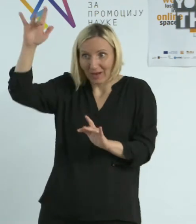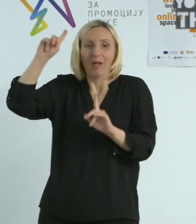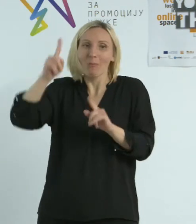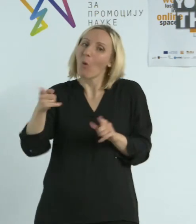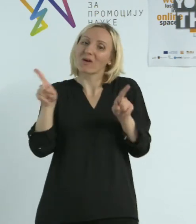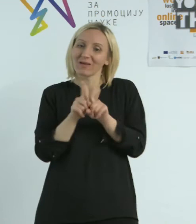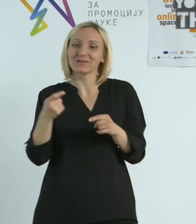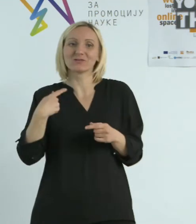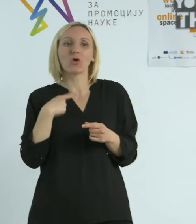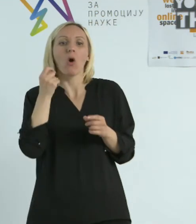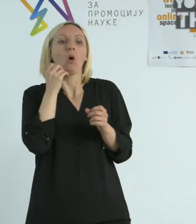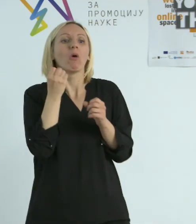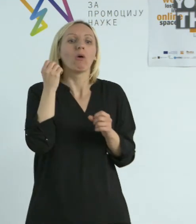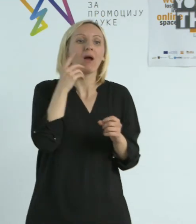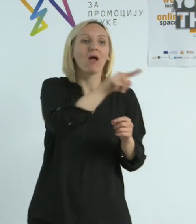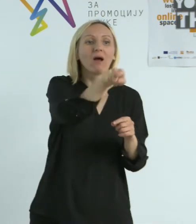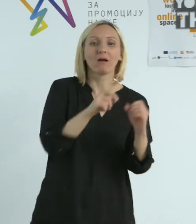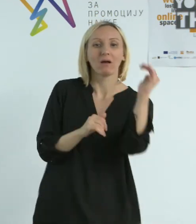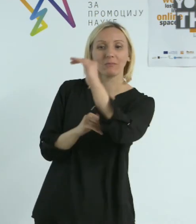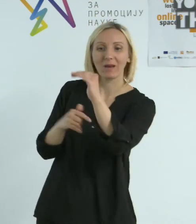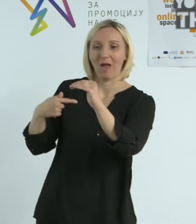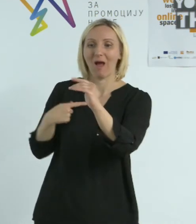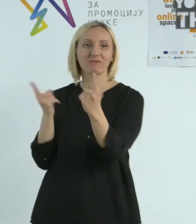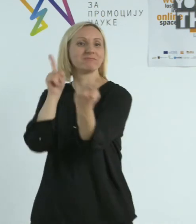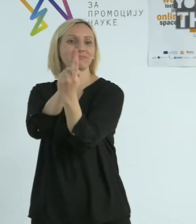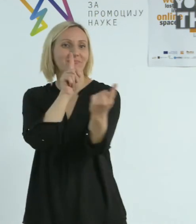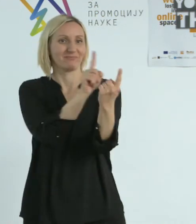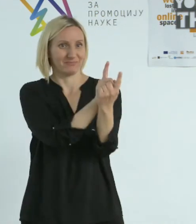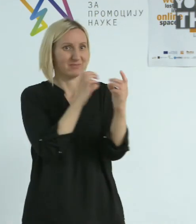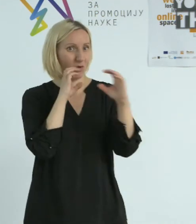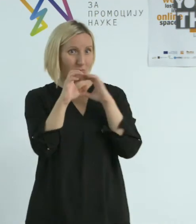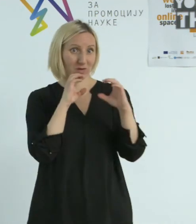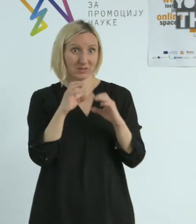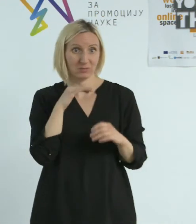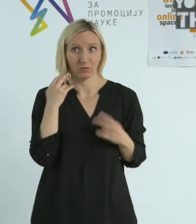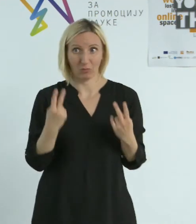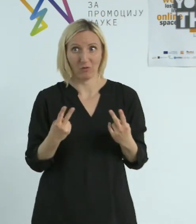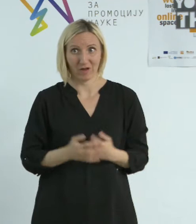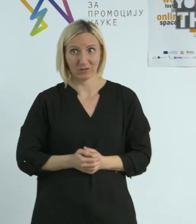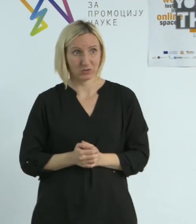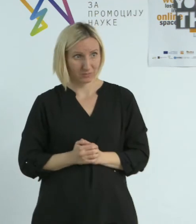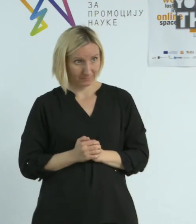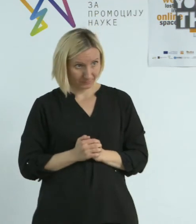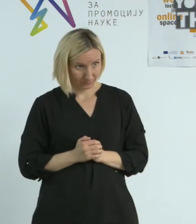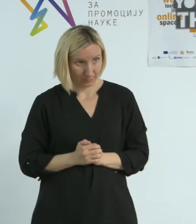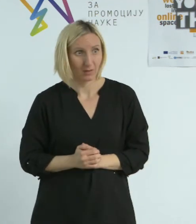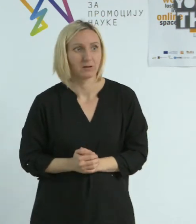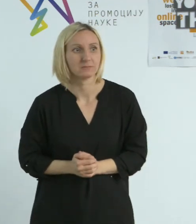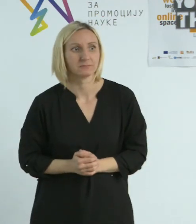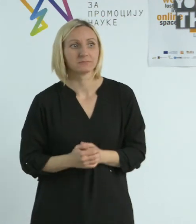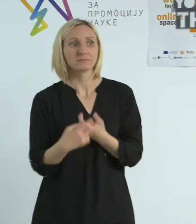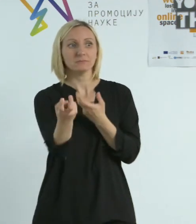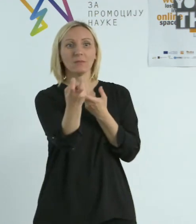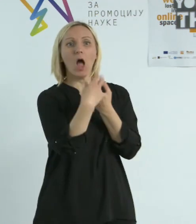We mentioned the participants' engagement. It can be done by very interactive